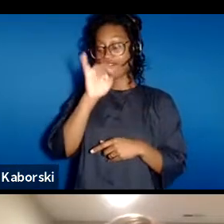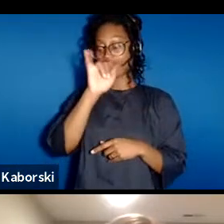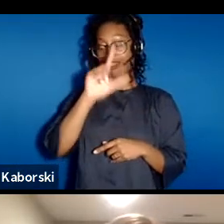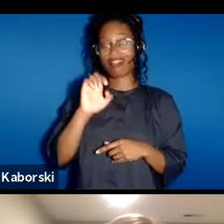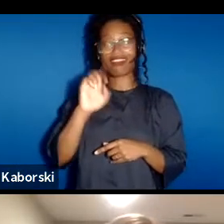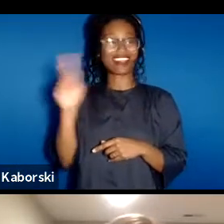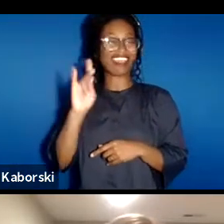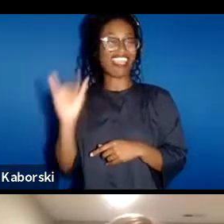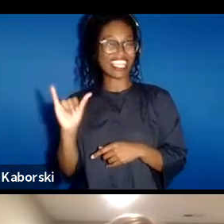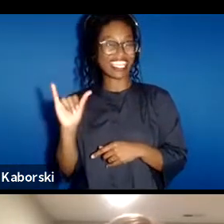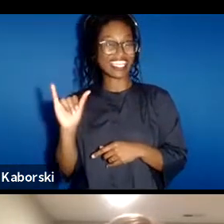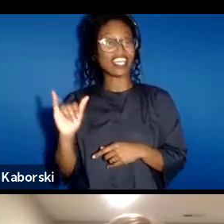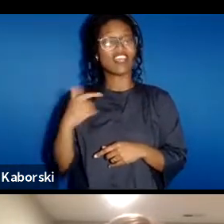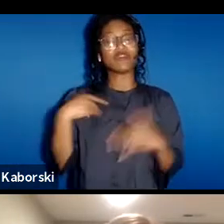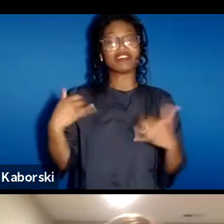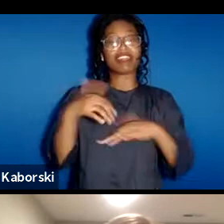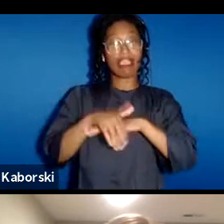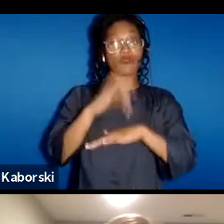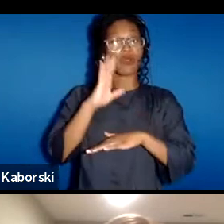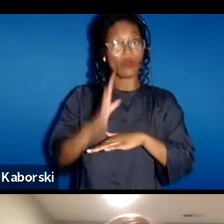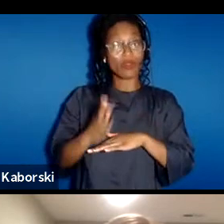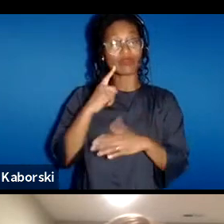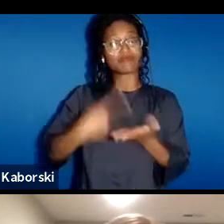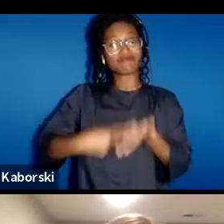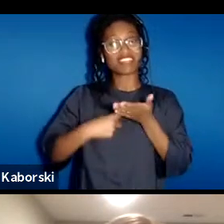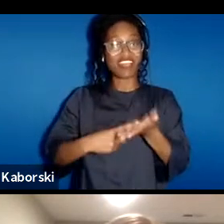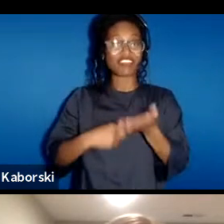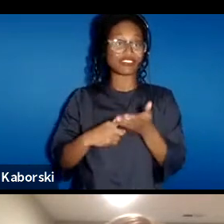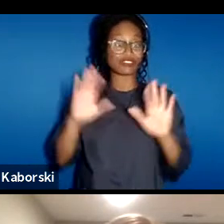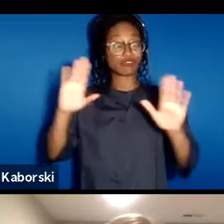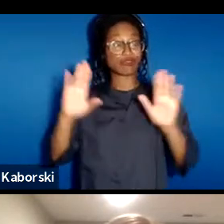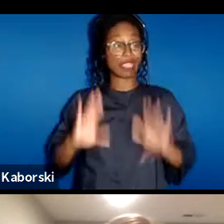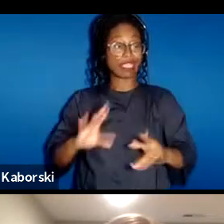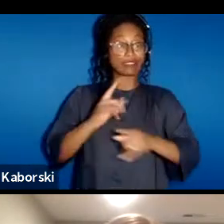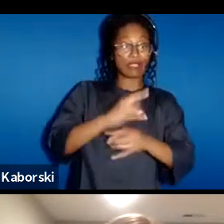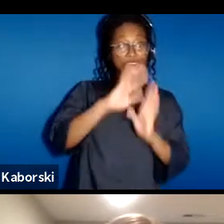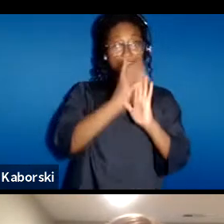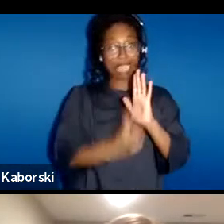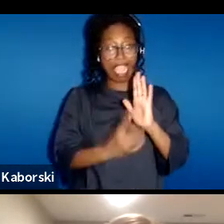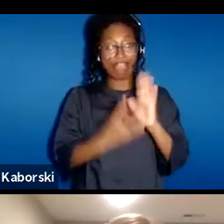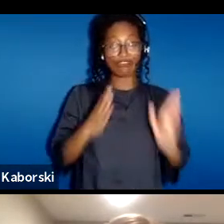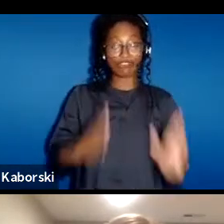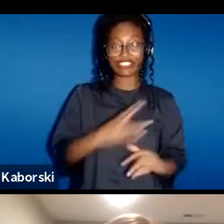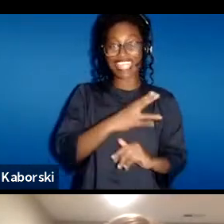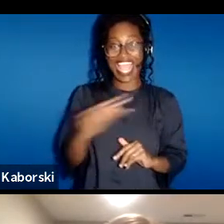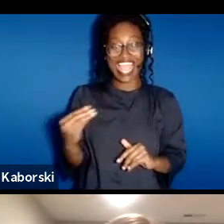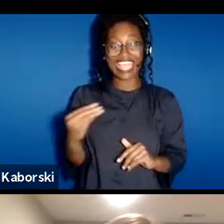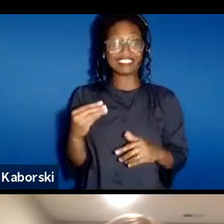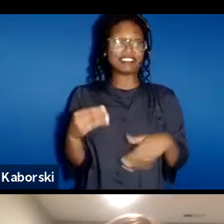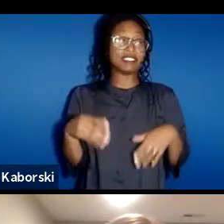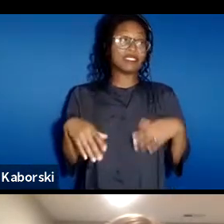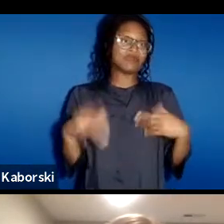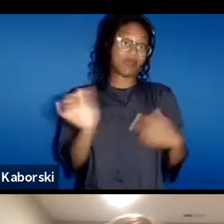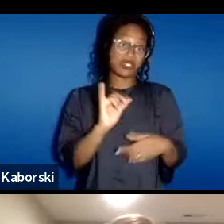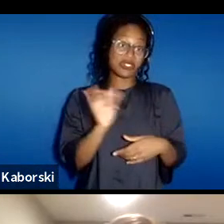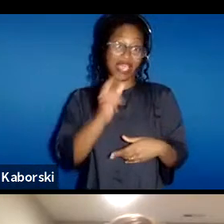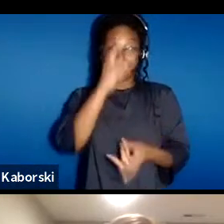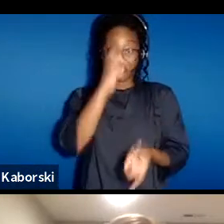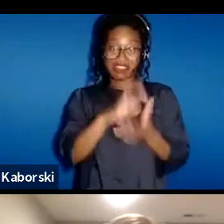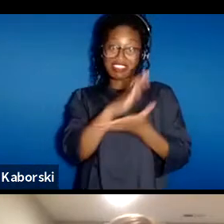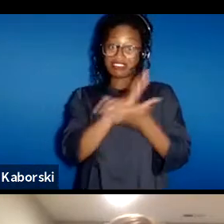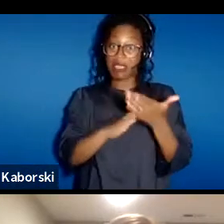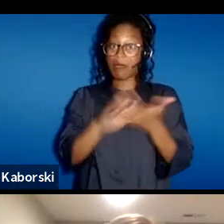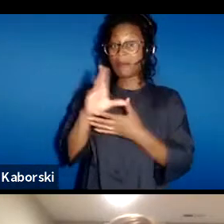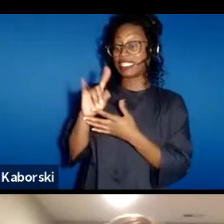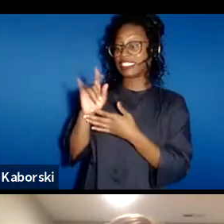these fantastic spirits designers and also, I believe, some